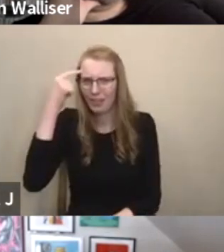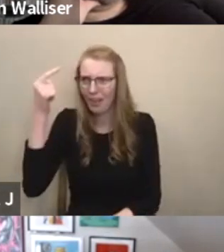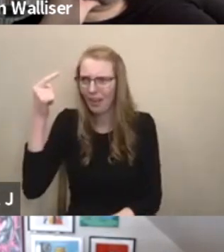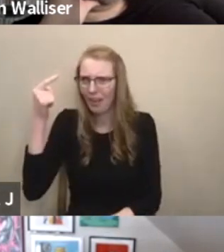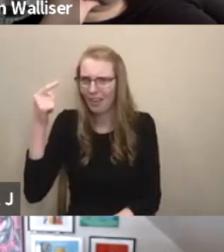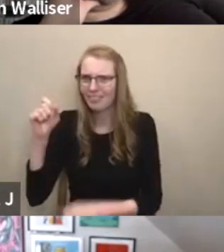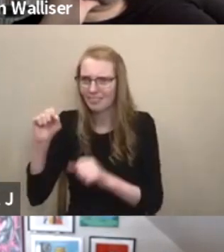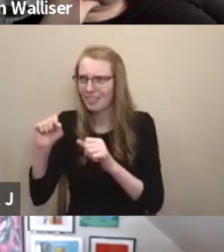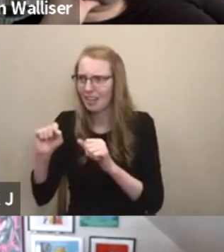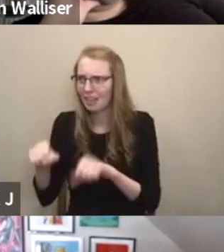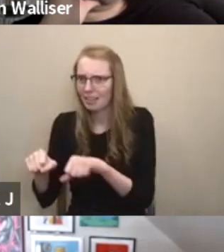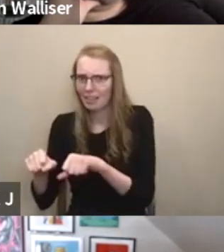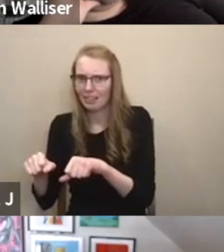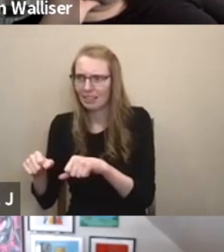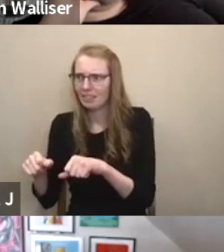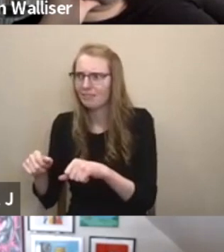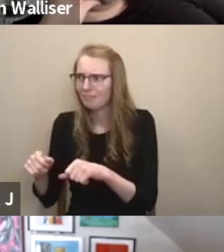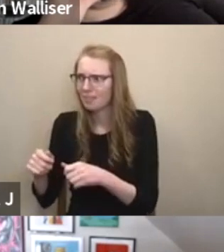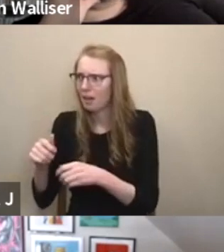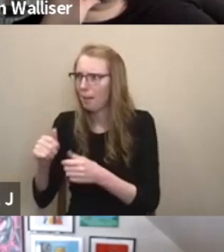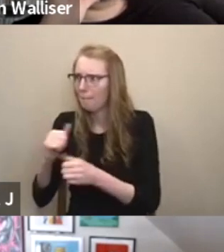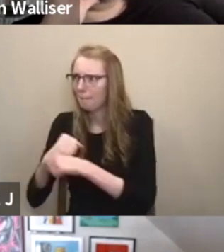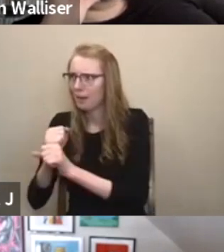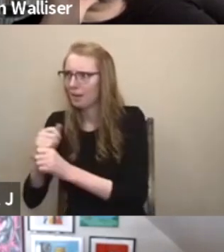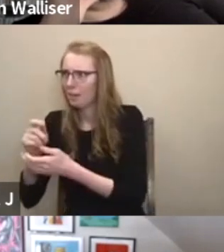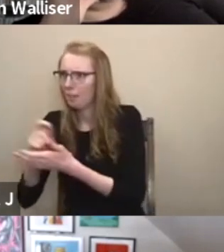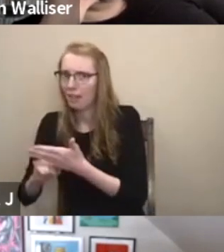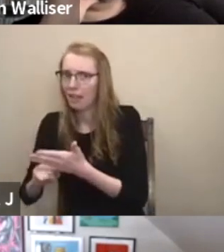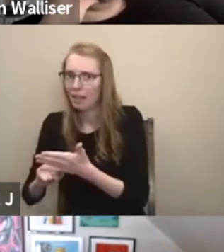And once you have a book, books travel further.